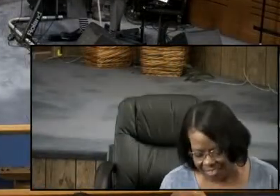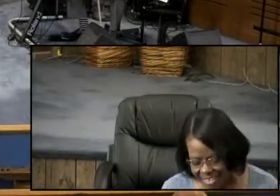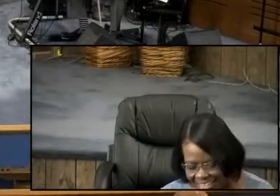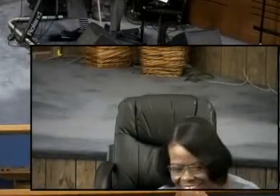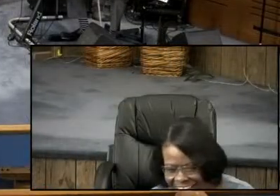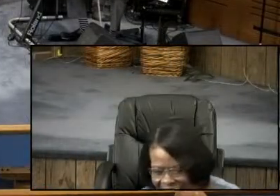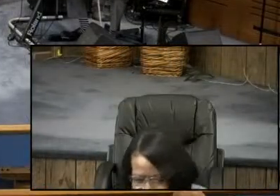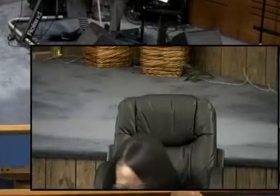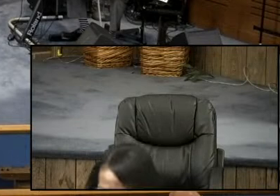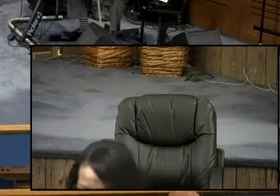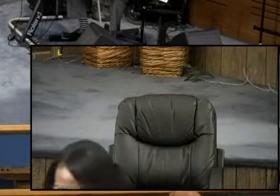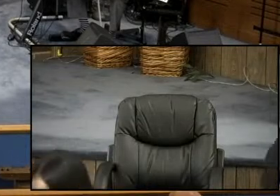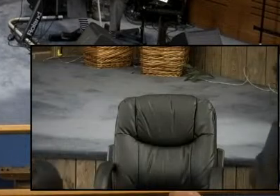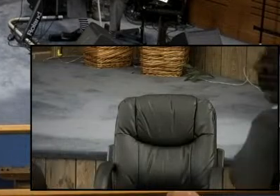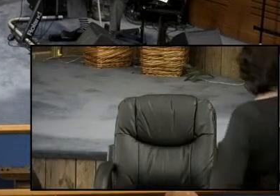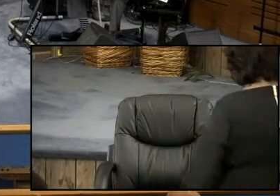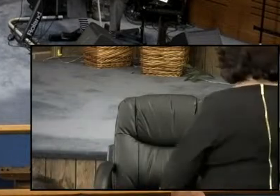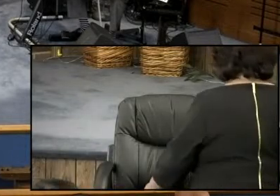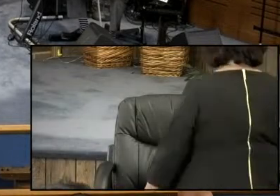Russell all fired up.